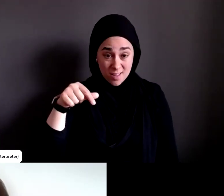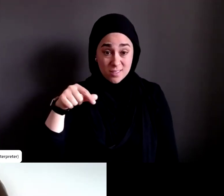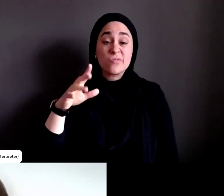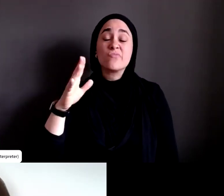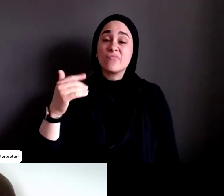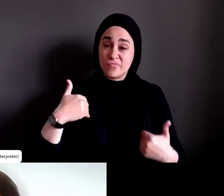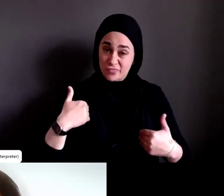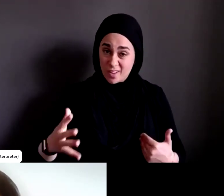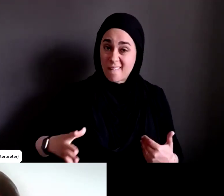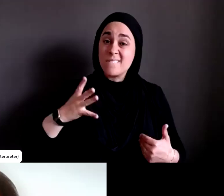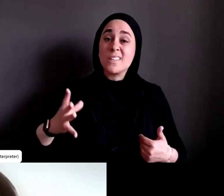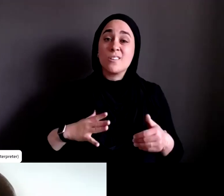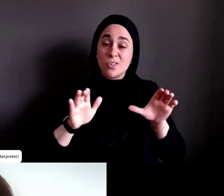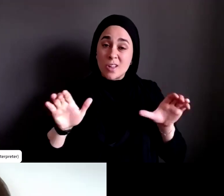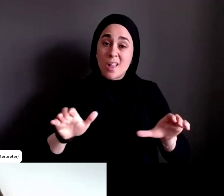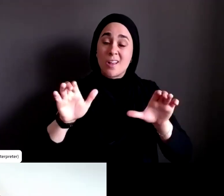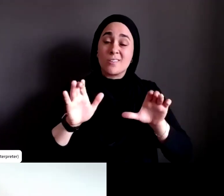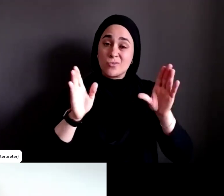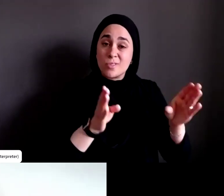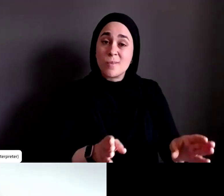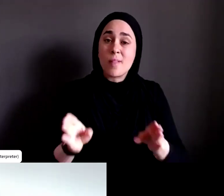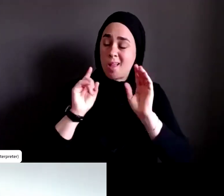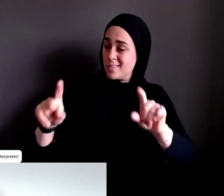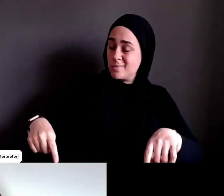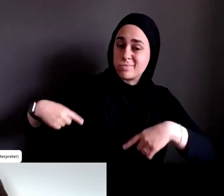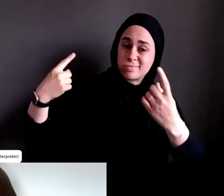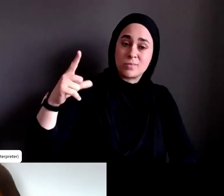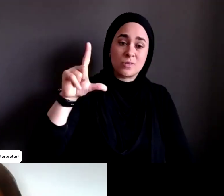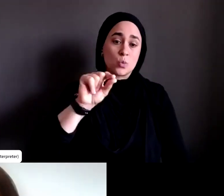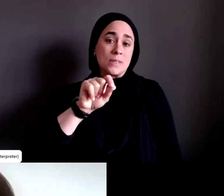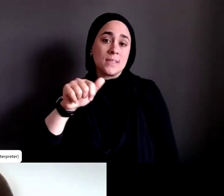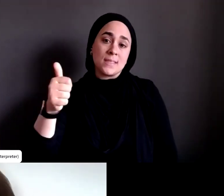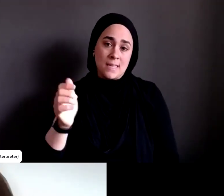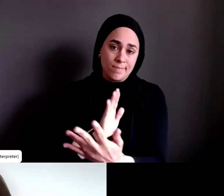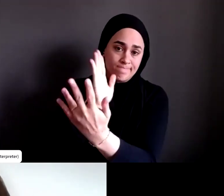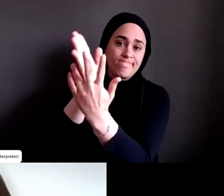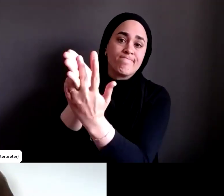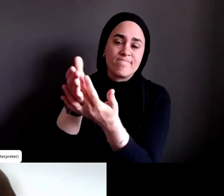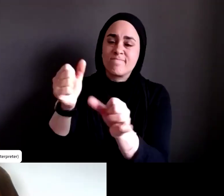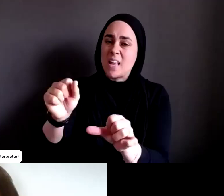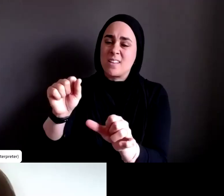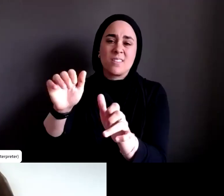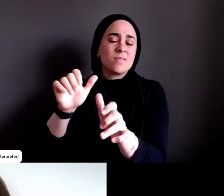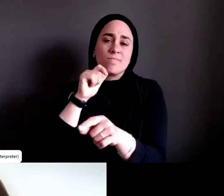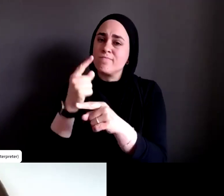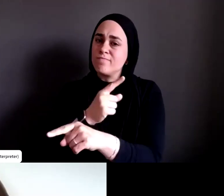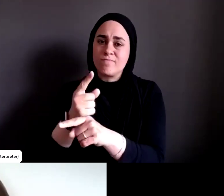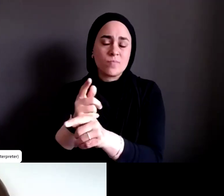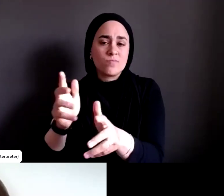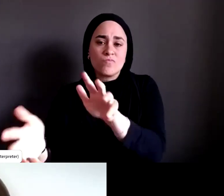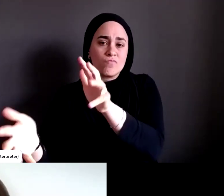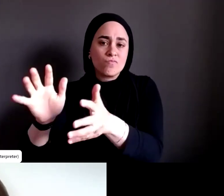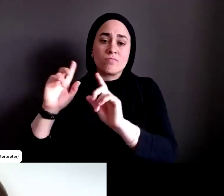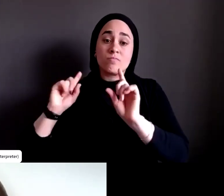plan since 2010 to counter mistreatment. We actually started our 3rd action plan in June of